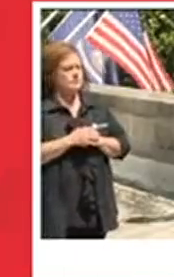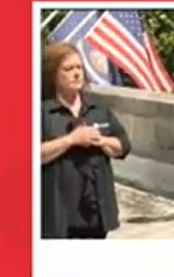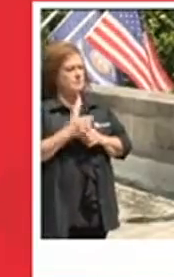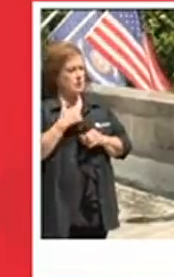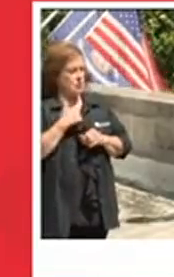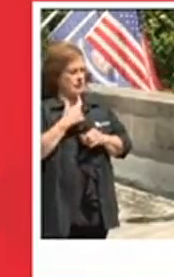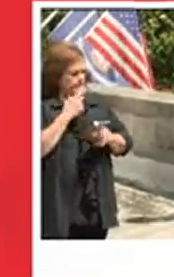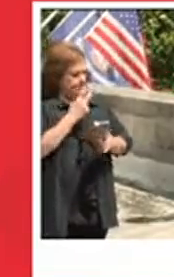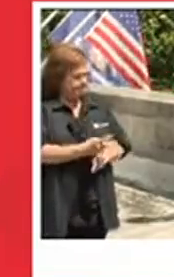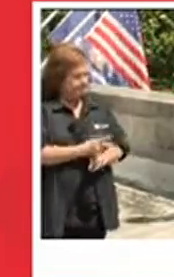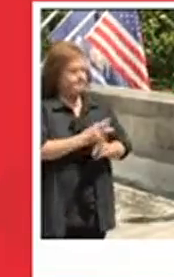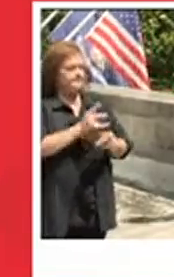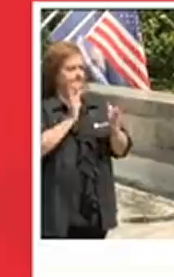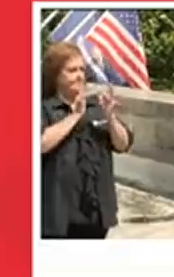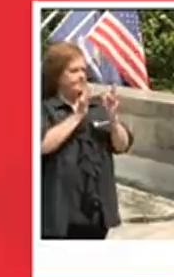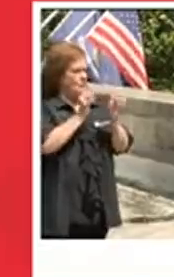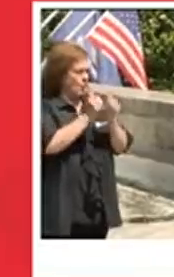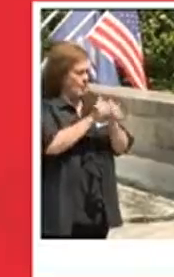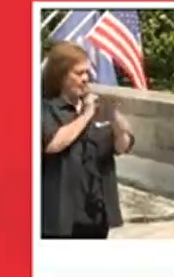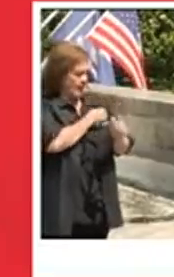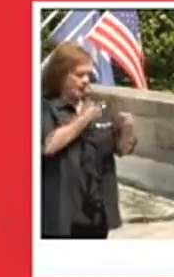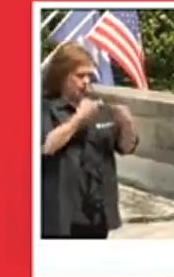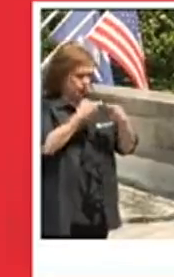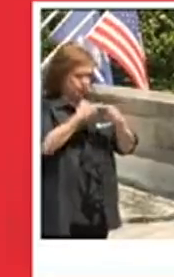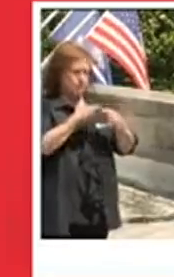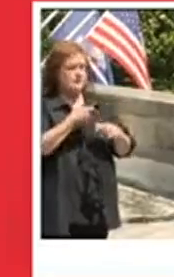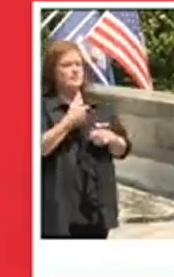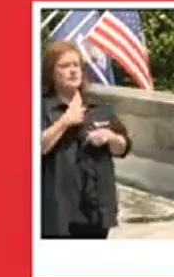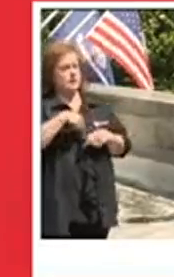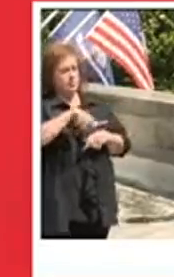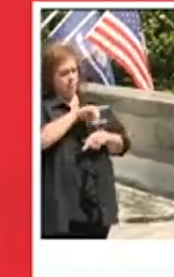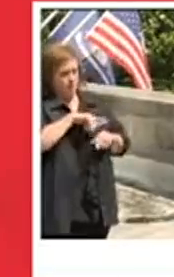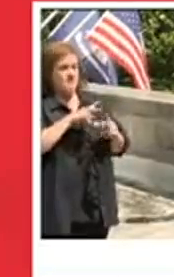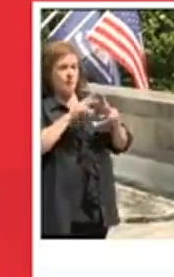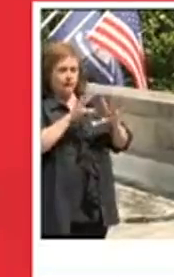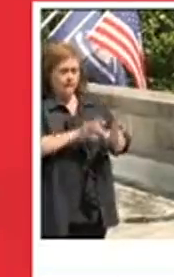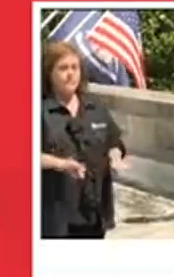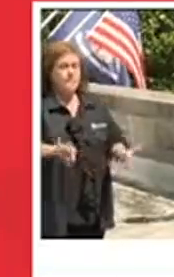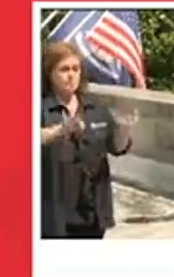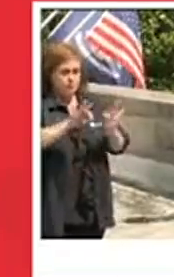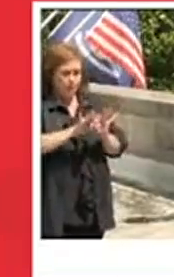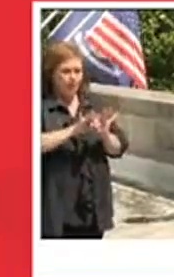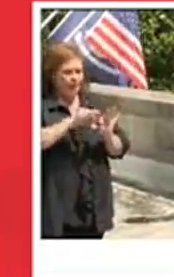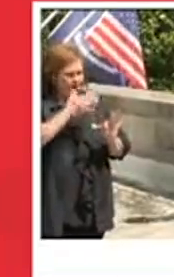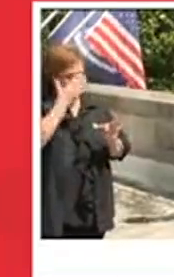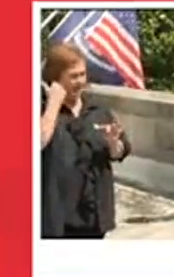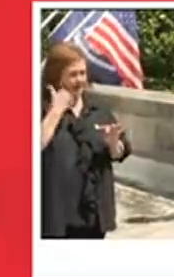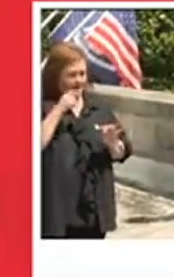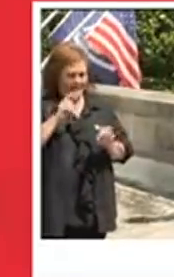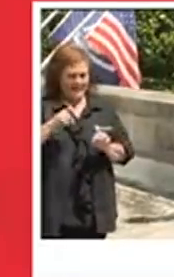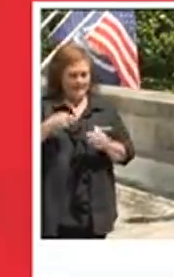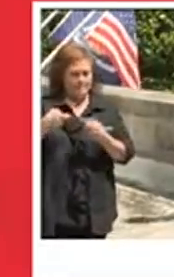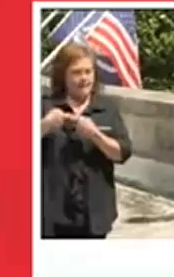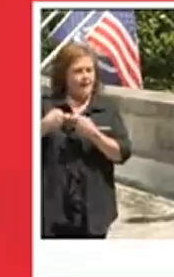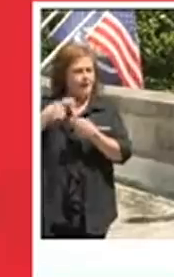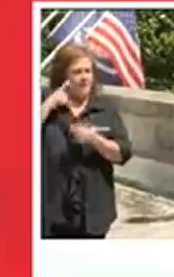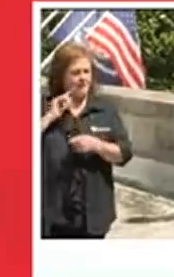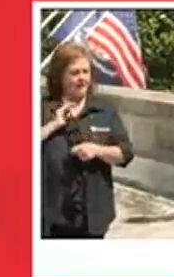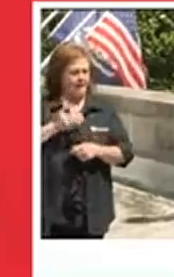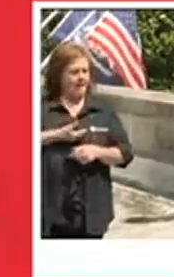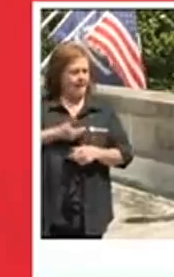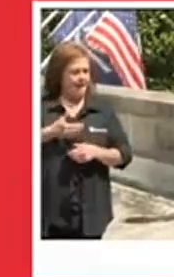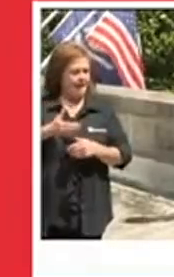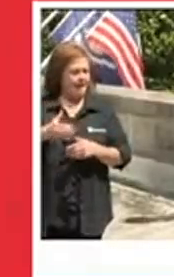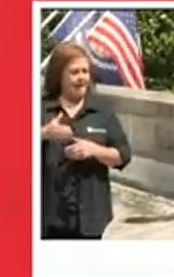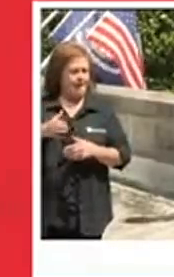constant communication with Entergy. They are a crucial part of our power supply, and they are certainly